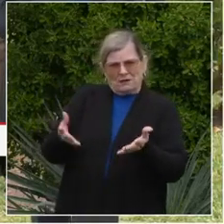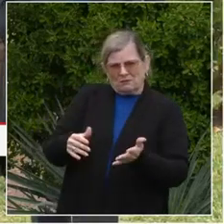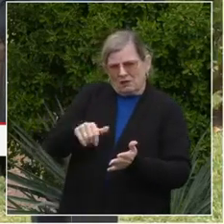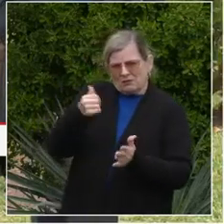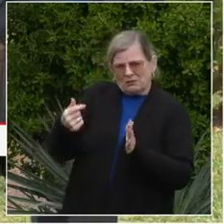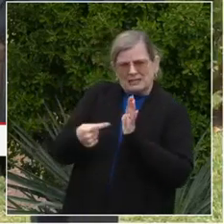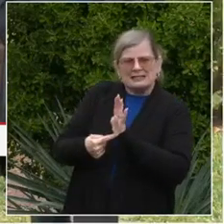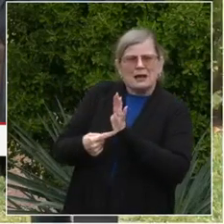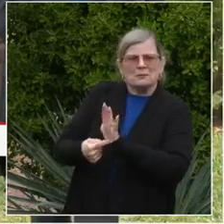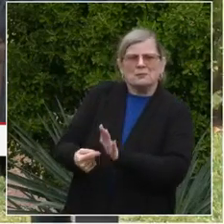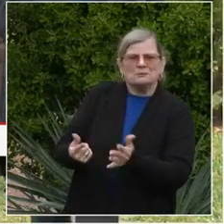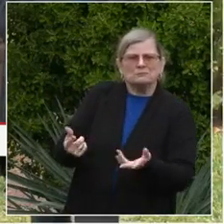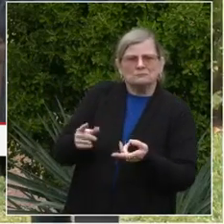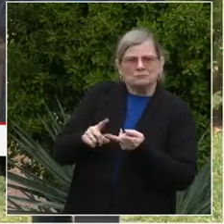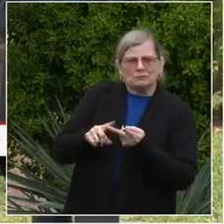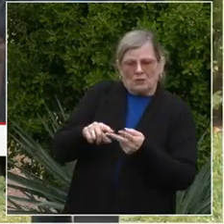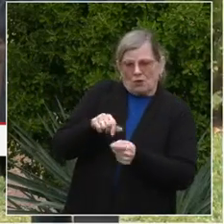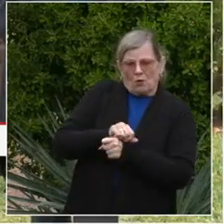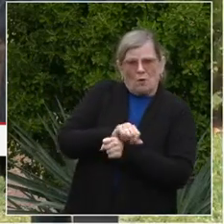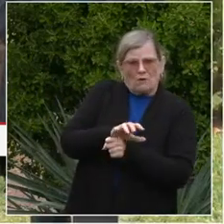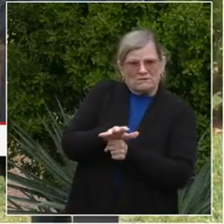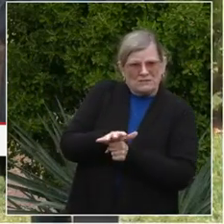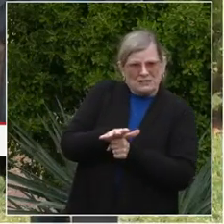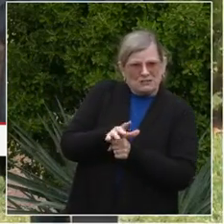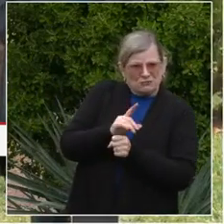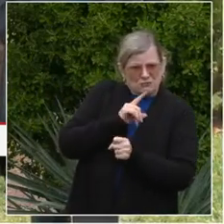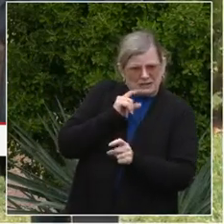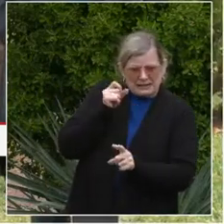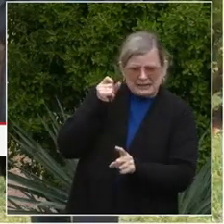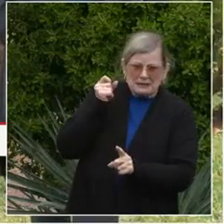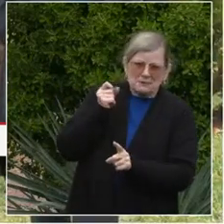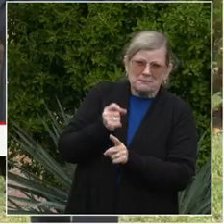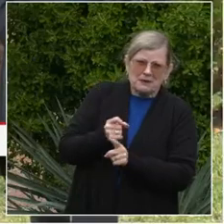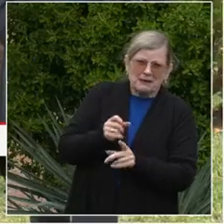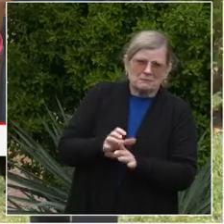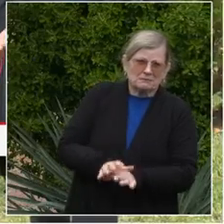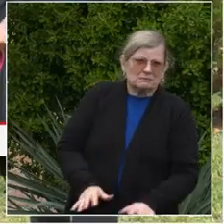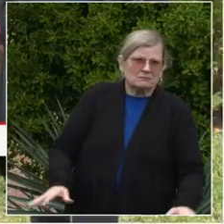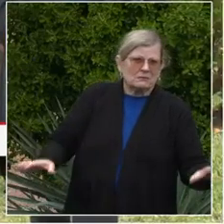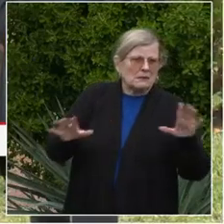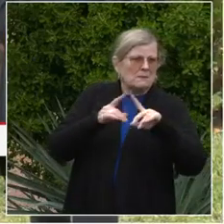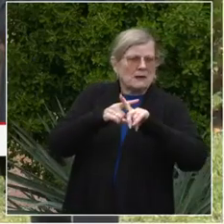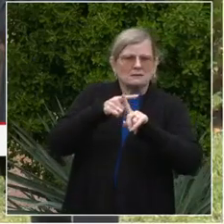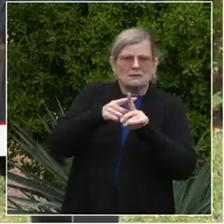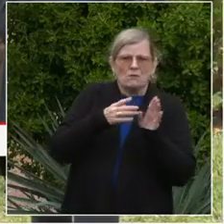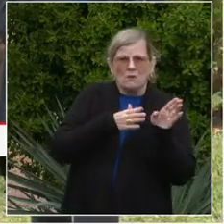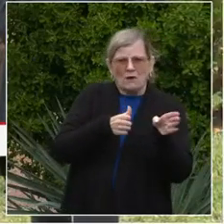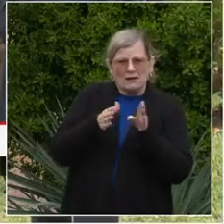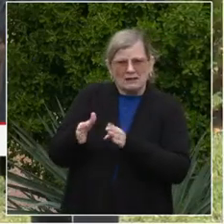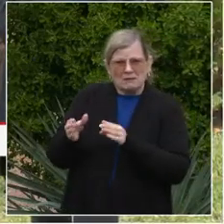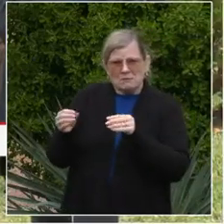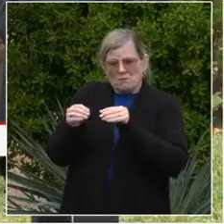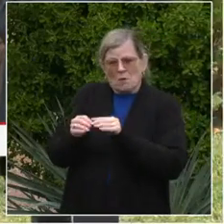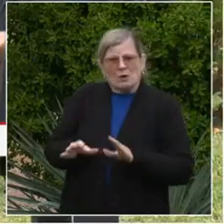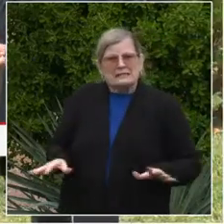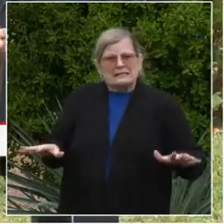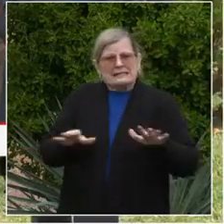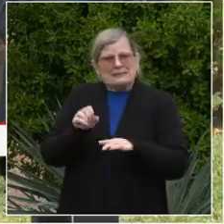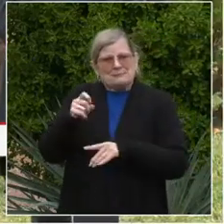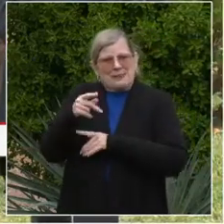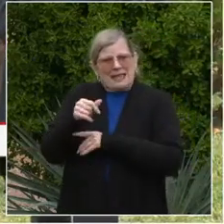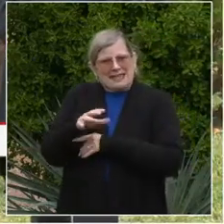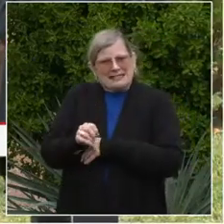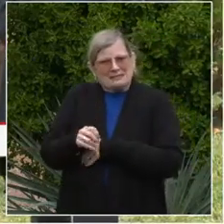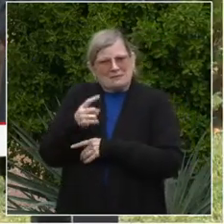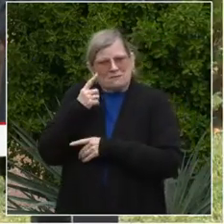of COVID has upended some things in positive ways too. There's space that we've reclaimed for public use. There are people